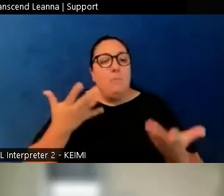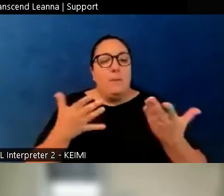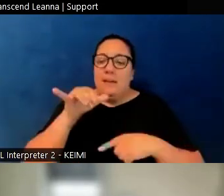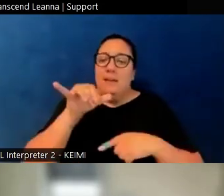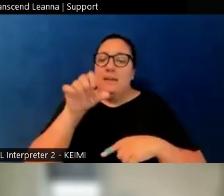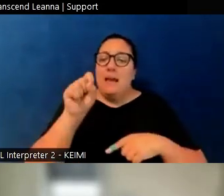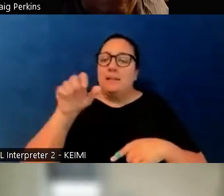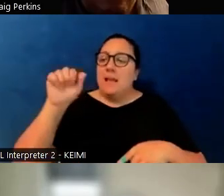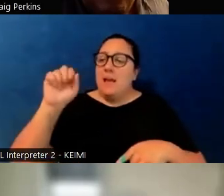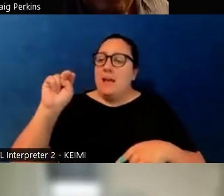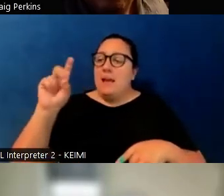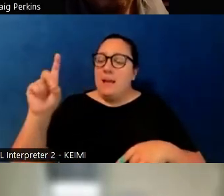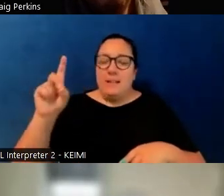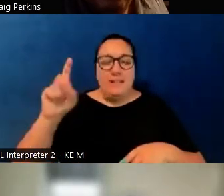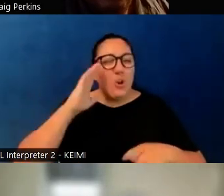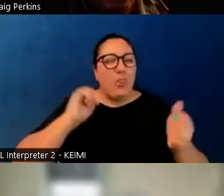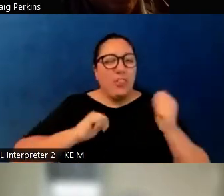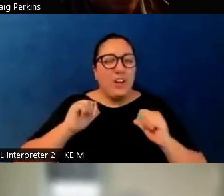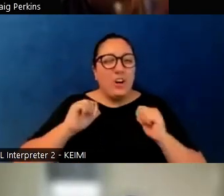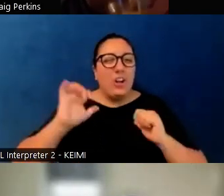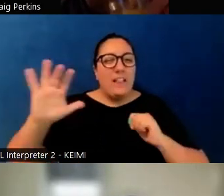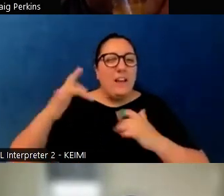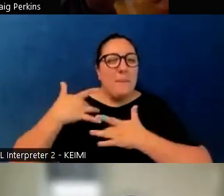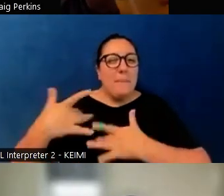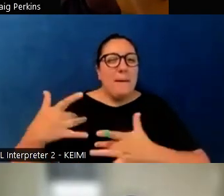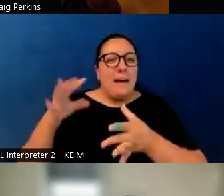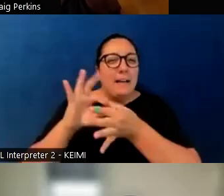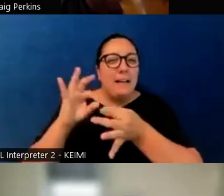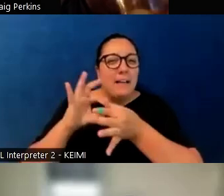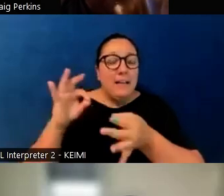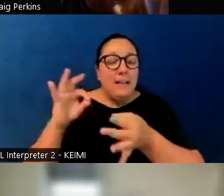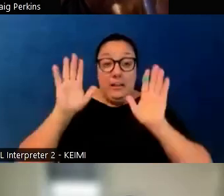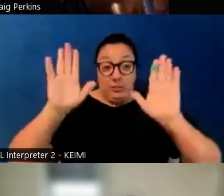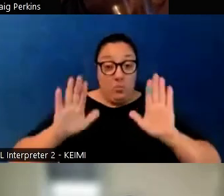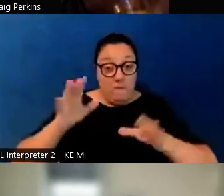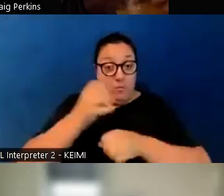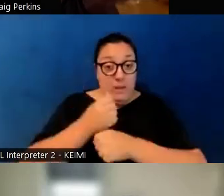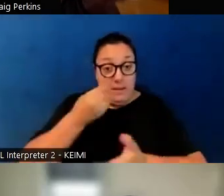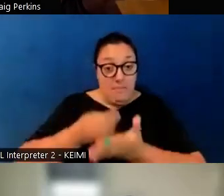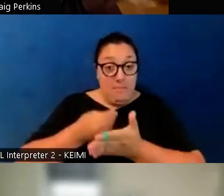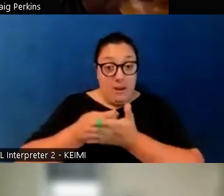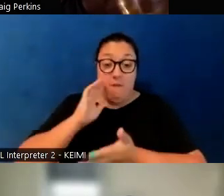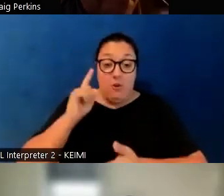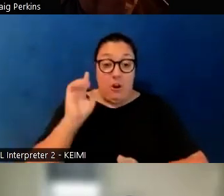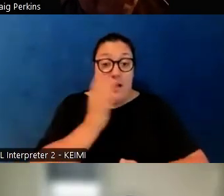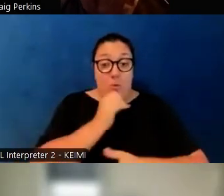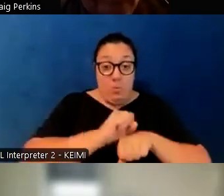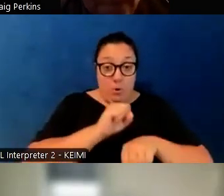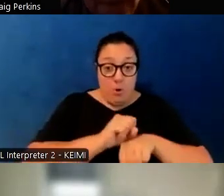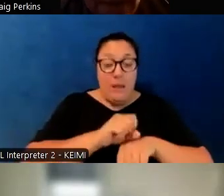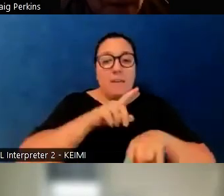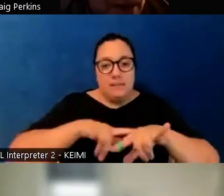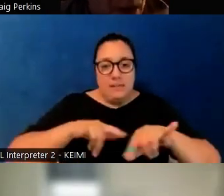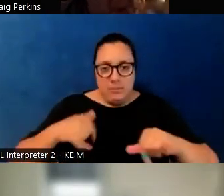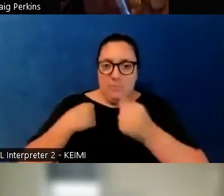we use theater terminology here, and it's wonderful for us to get grants for the work that we're doing. And it's also wonderful to be supported